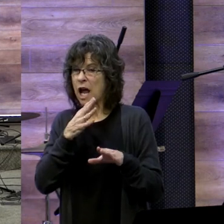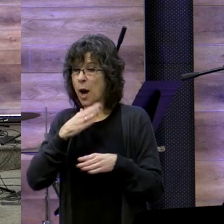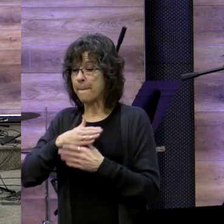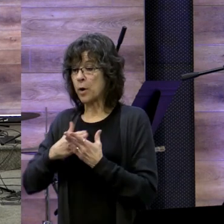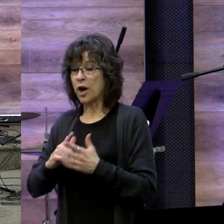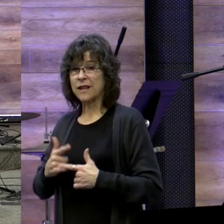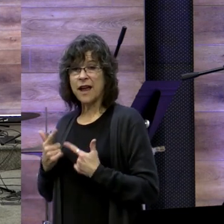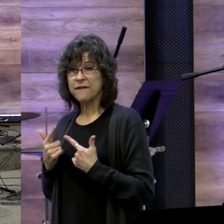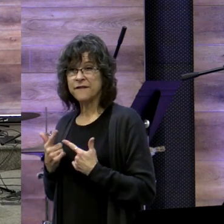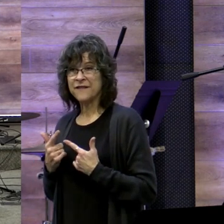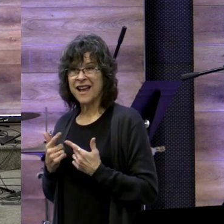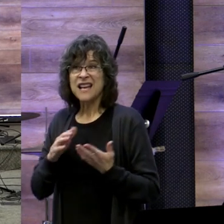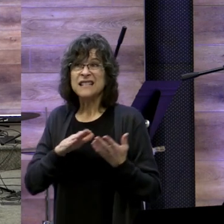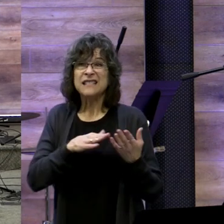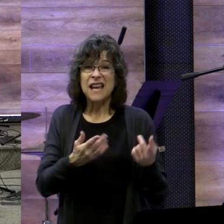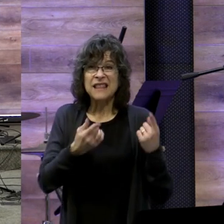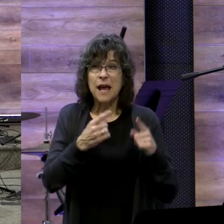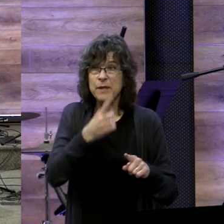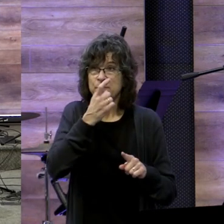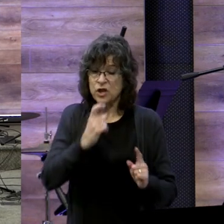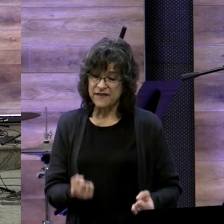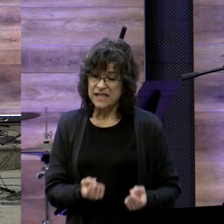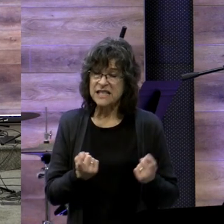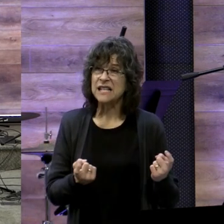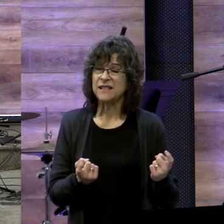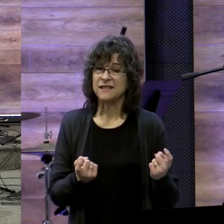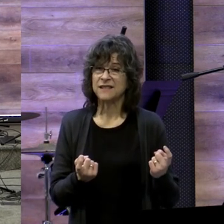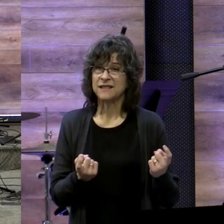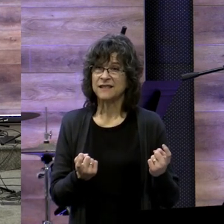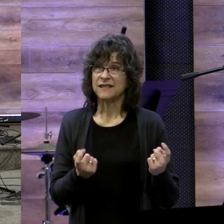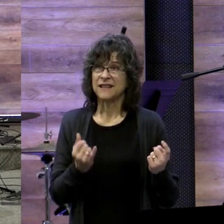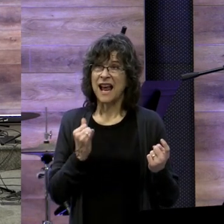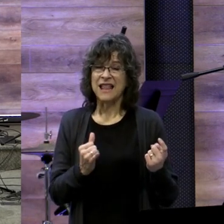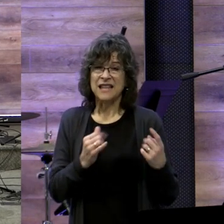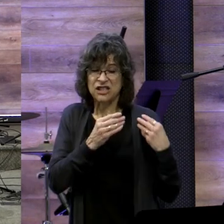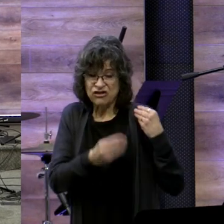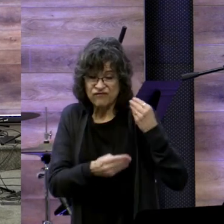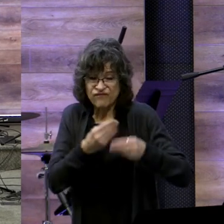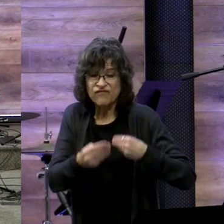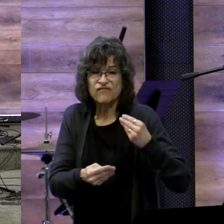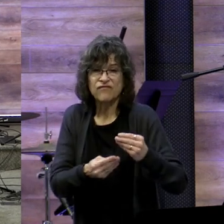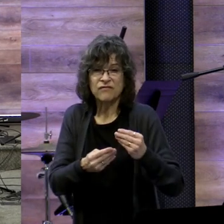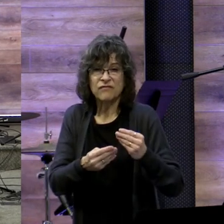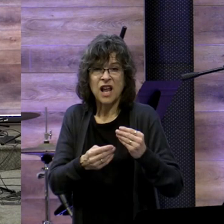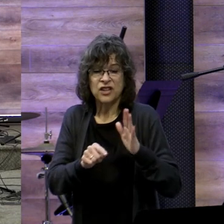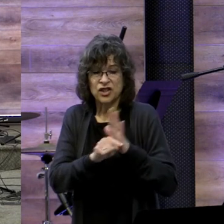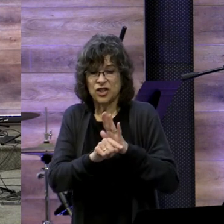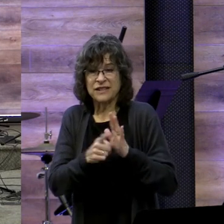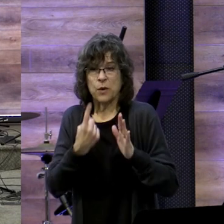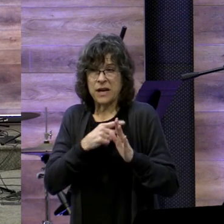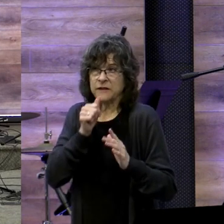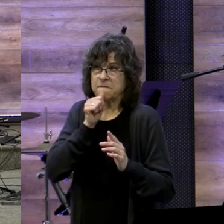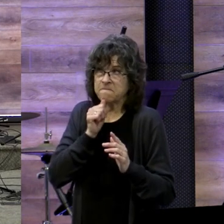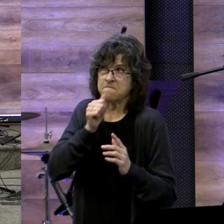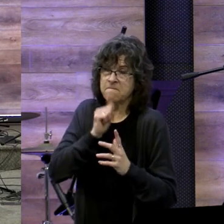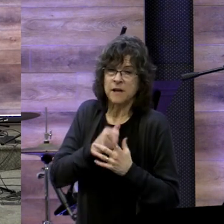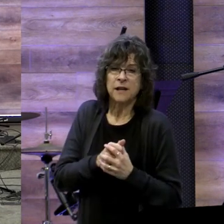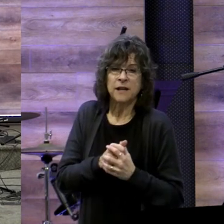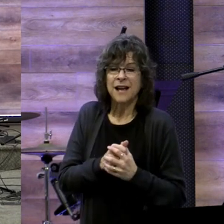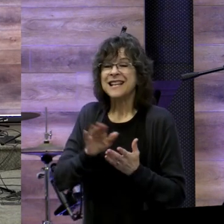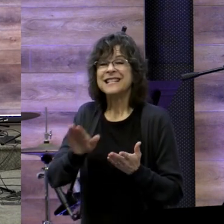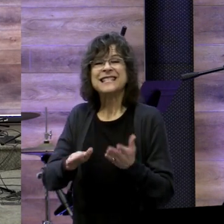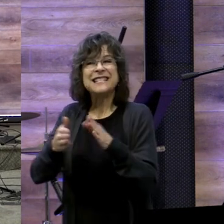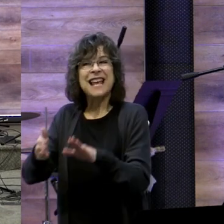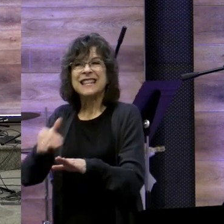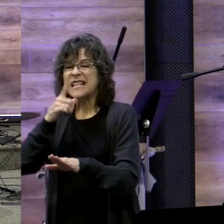the curse. That death isn't natural. It's not something that we're told to make peace with. It's not something that